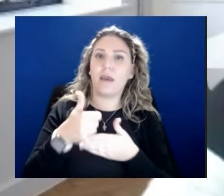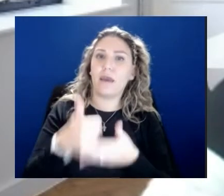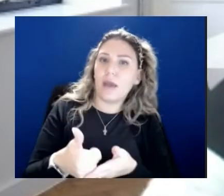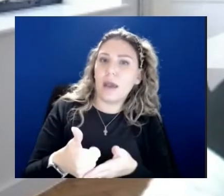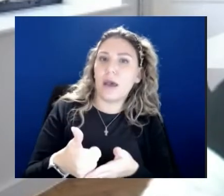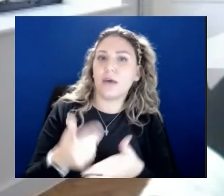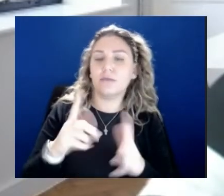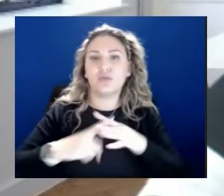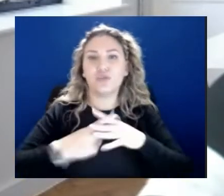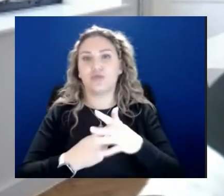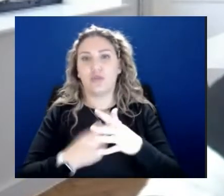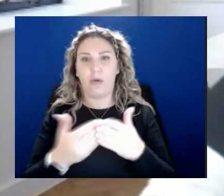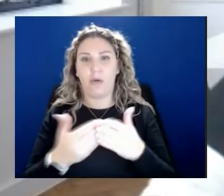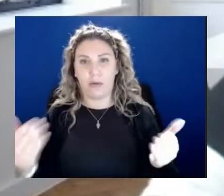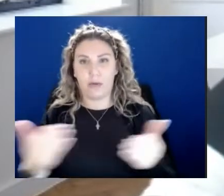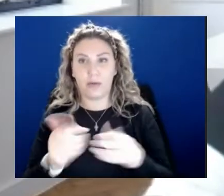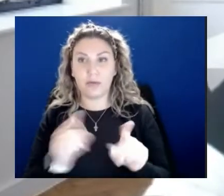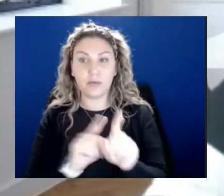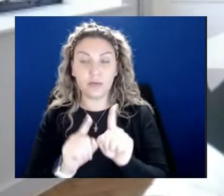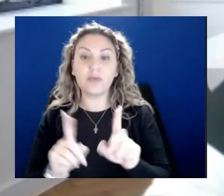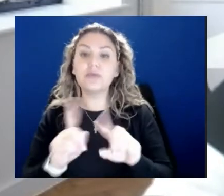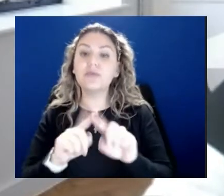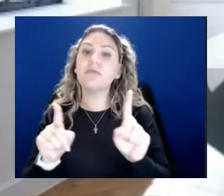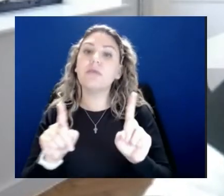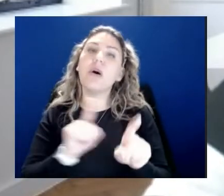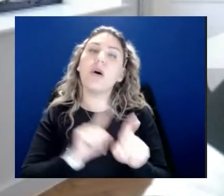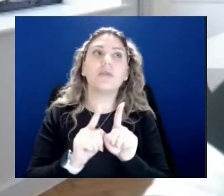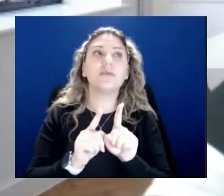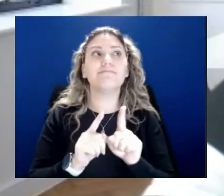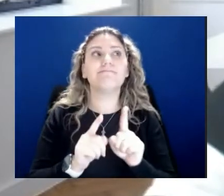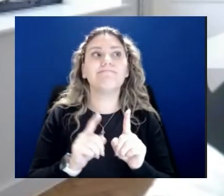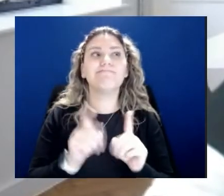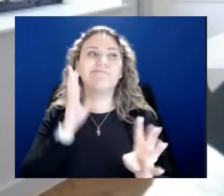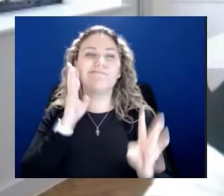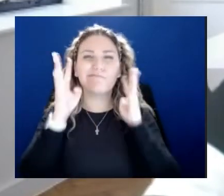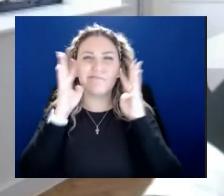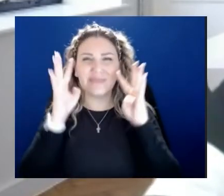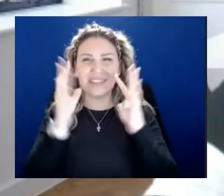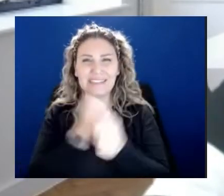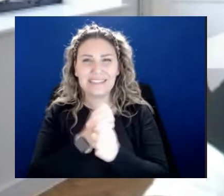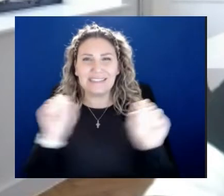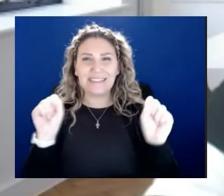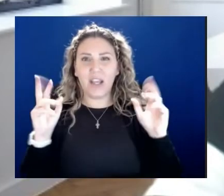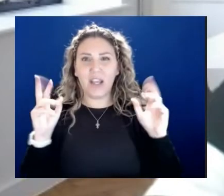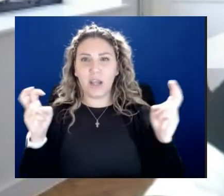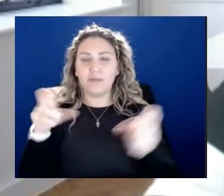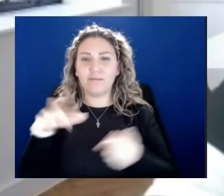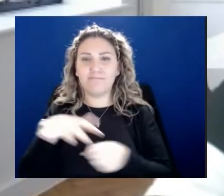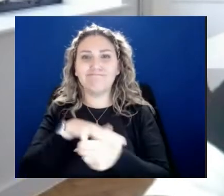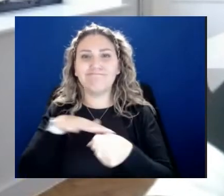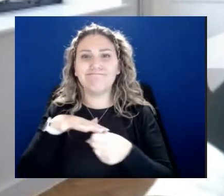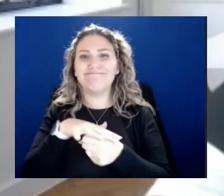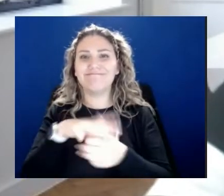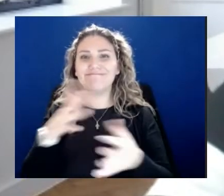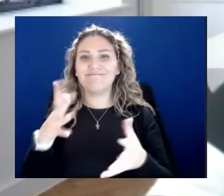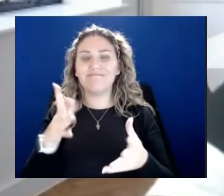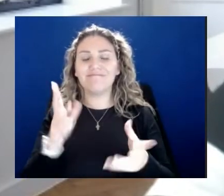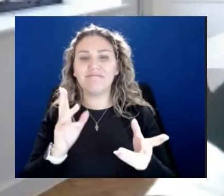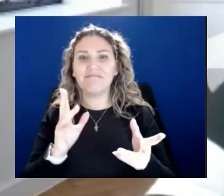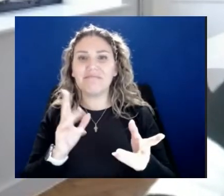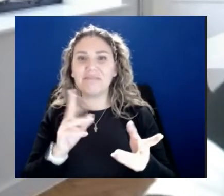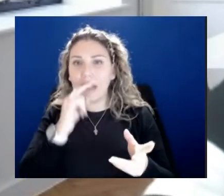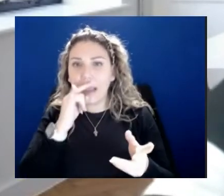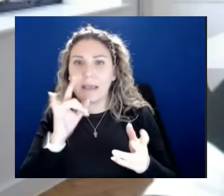things as well. But we also have to create a sort of safe space for kids to be able to report things